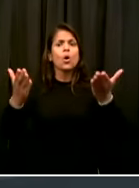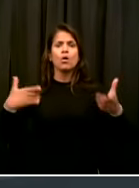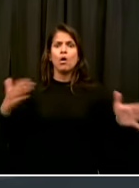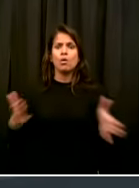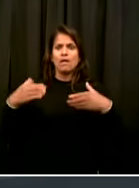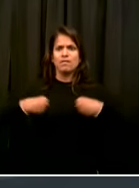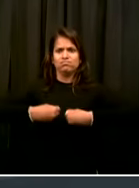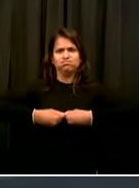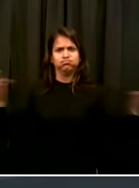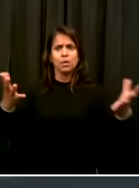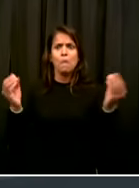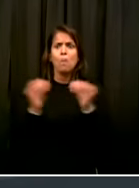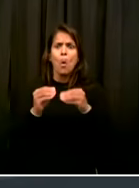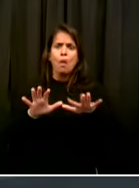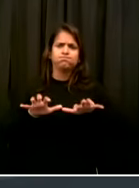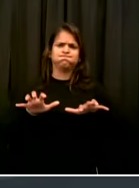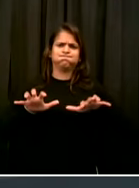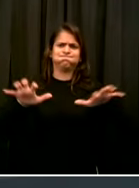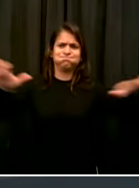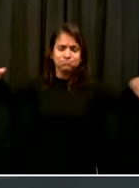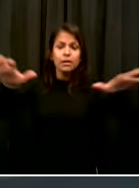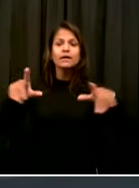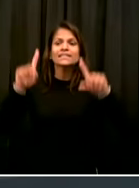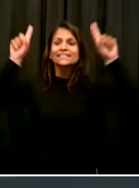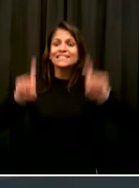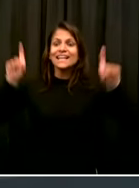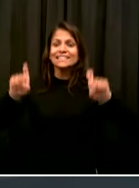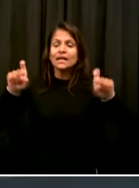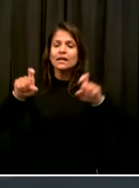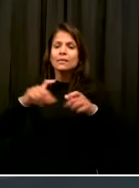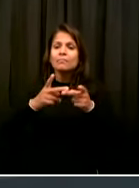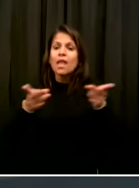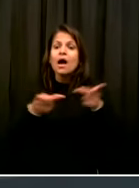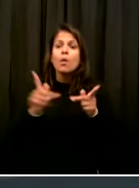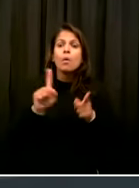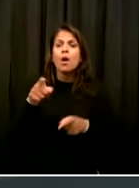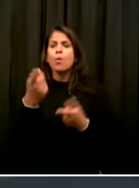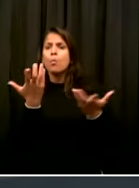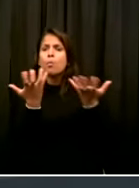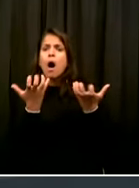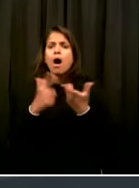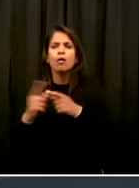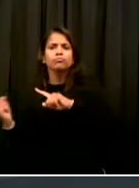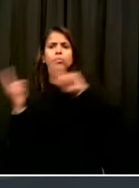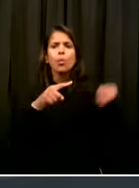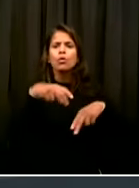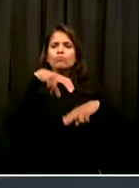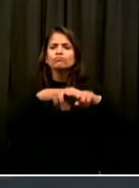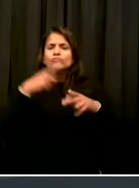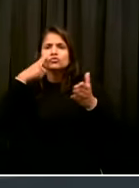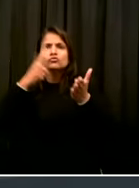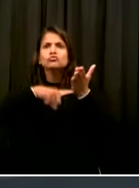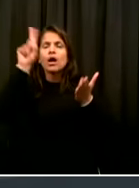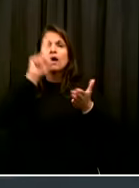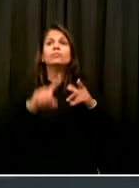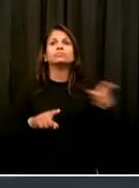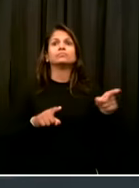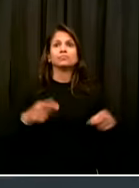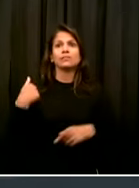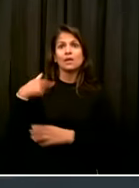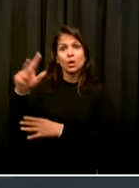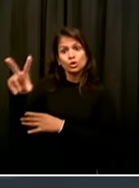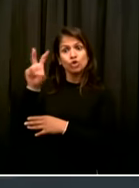at, check this out, over 200 sites across the five boroughs. There are lots and lots of options. Every single one of